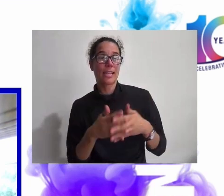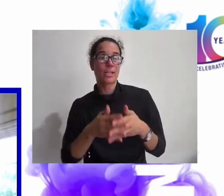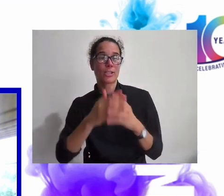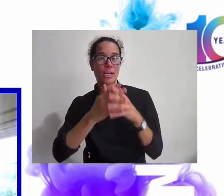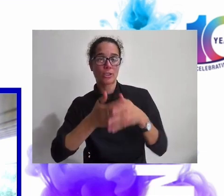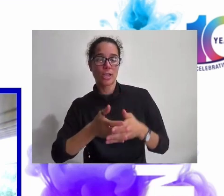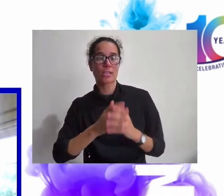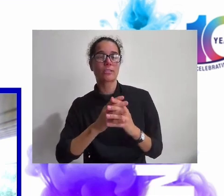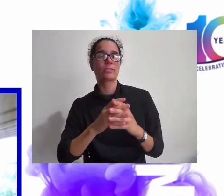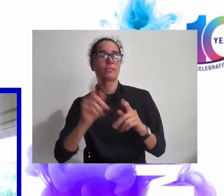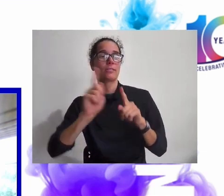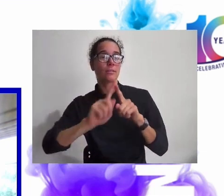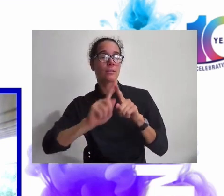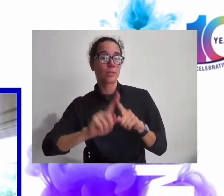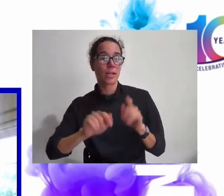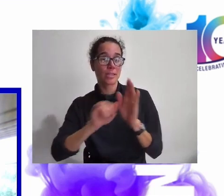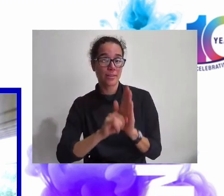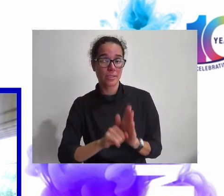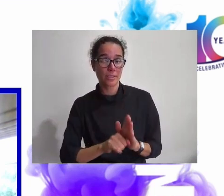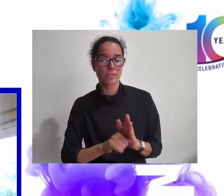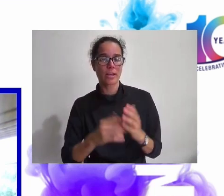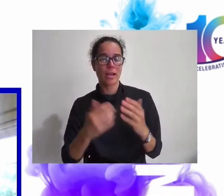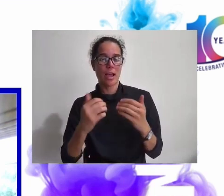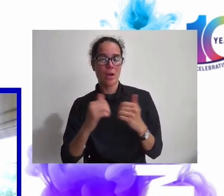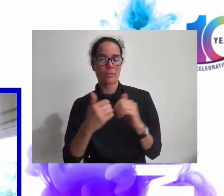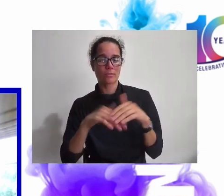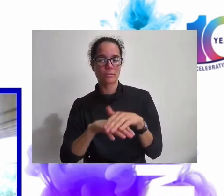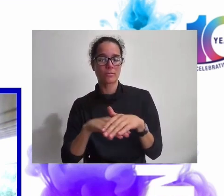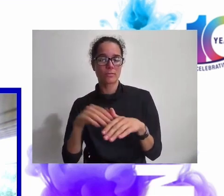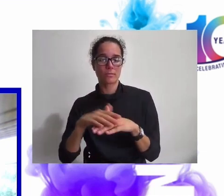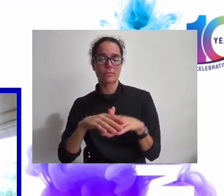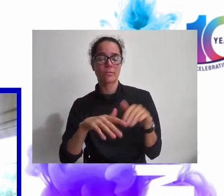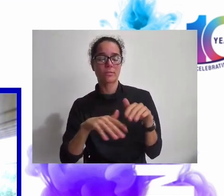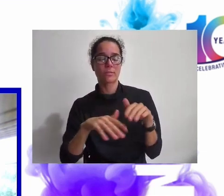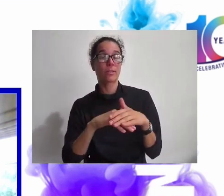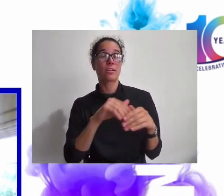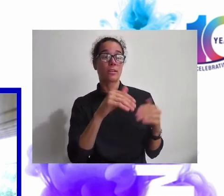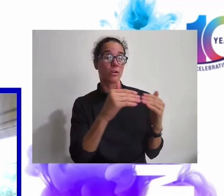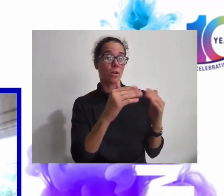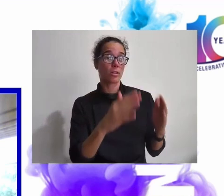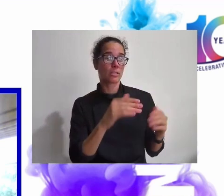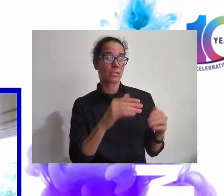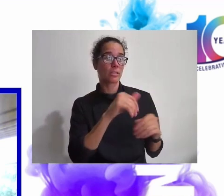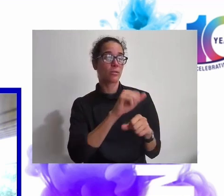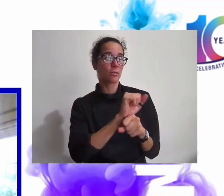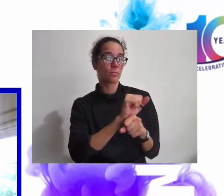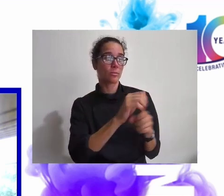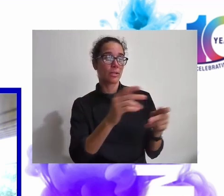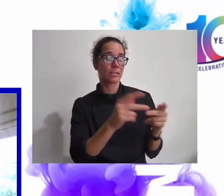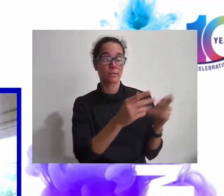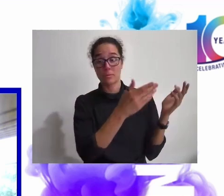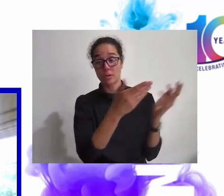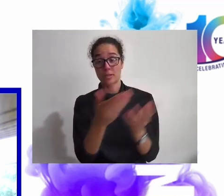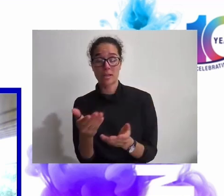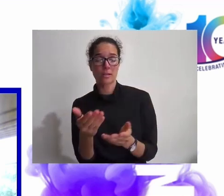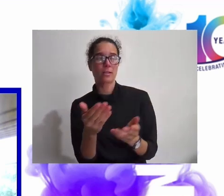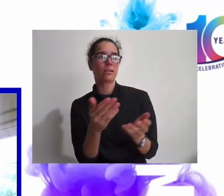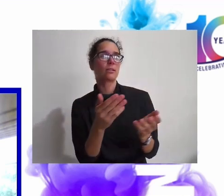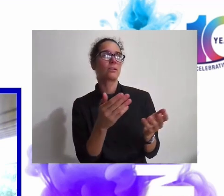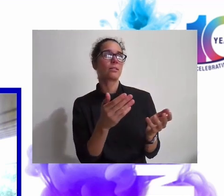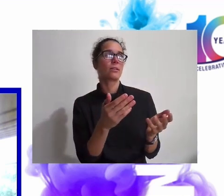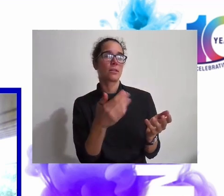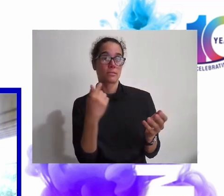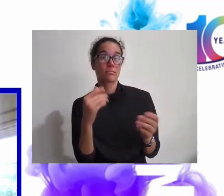different identities that our colleagues in the workplace, individuals bring to their workplace, and ensuring that we understand